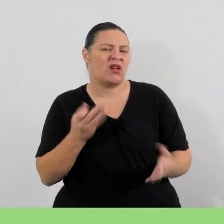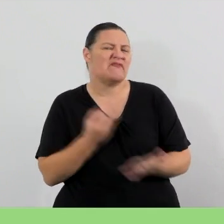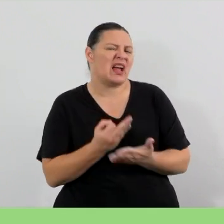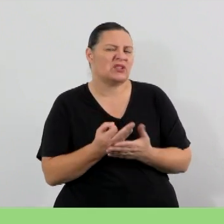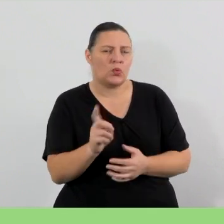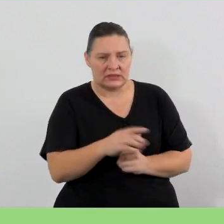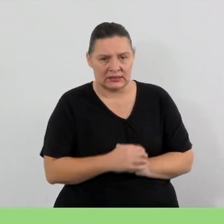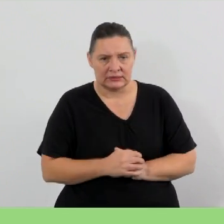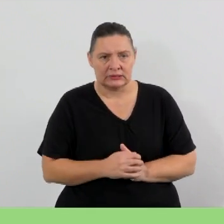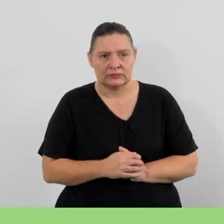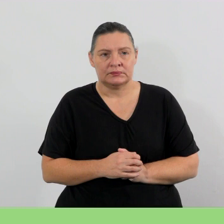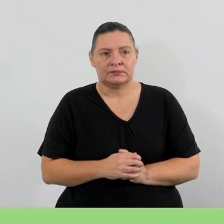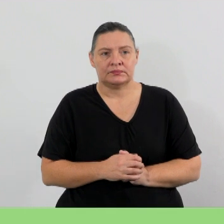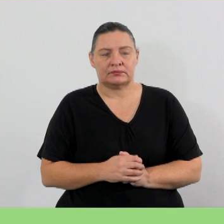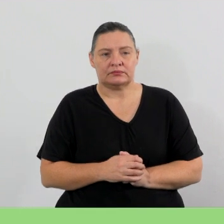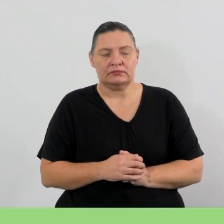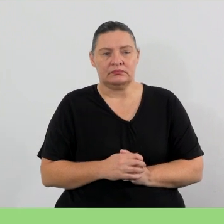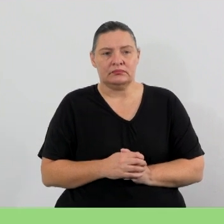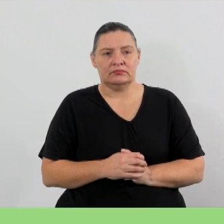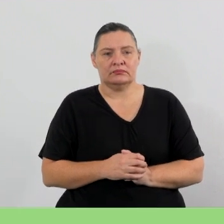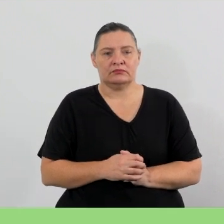So natural factors are